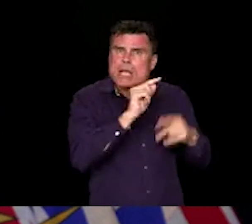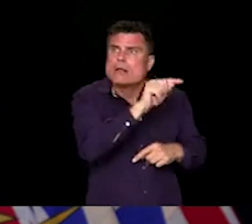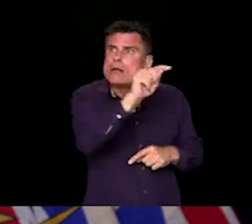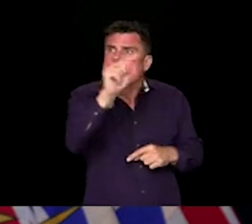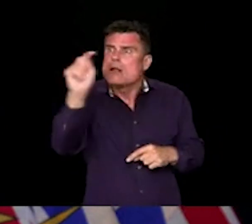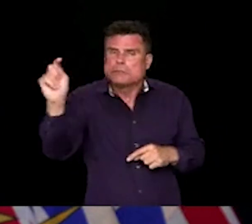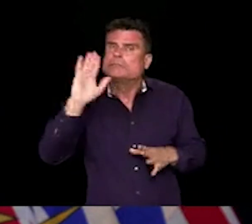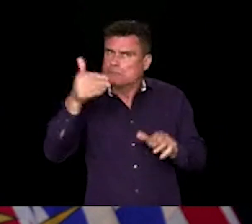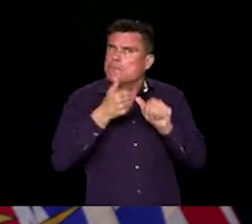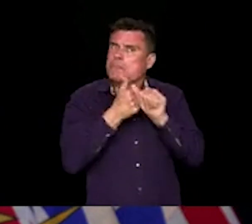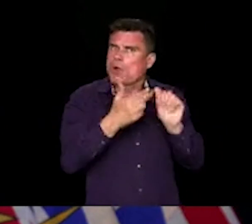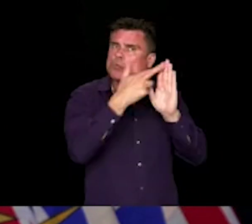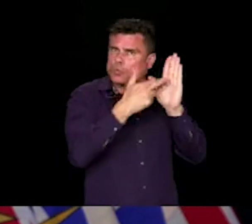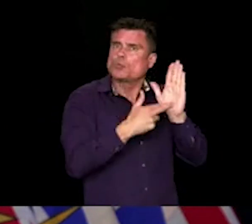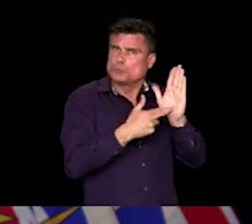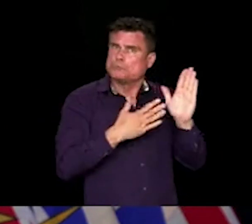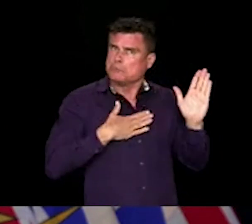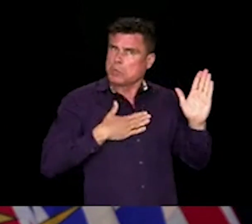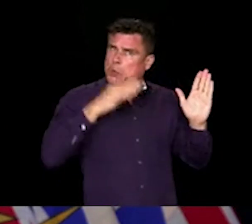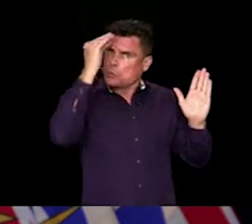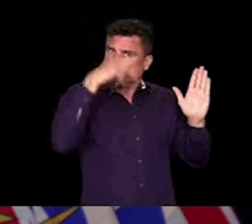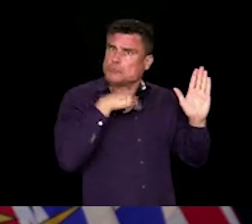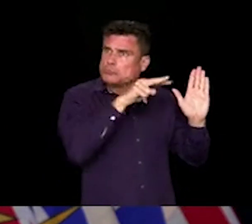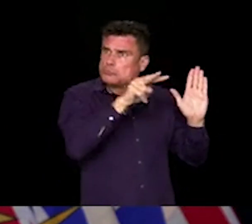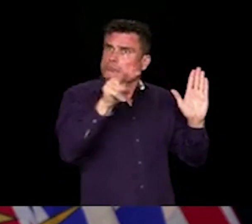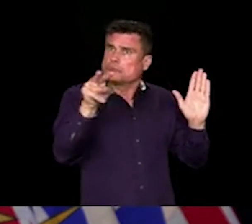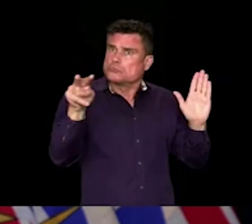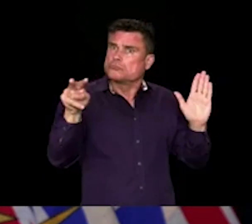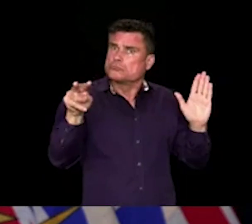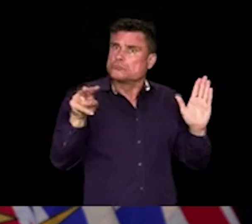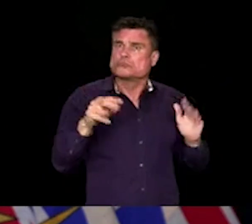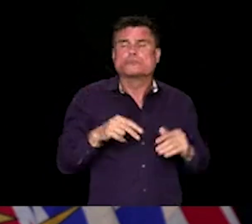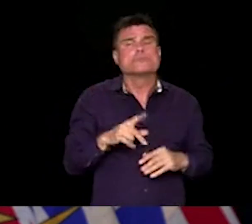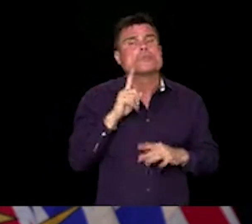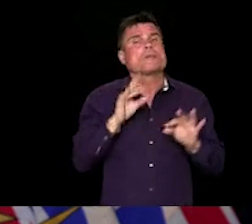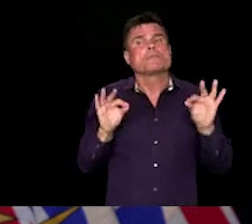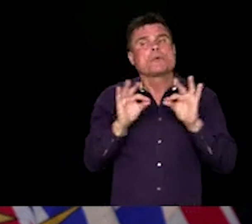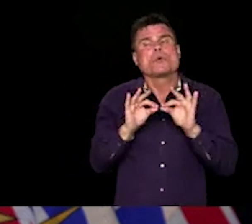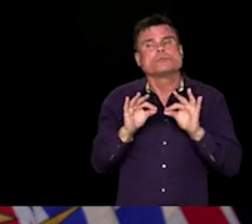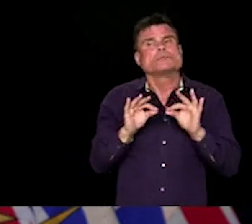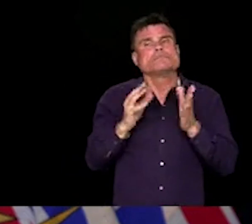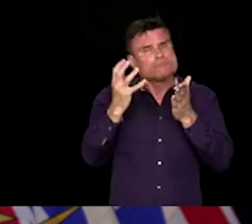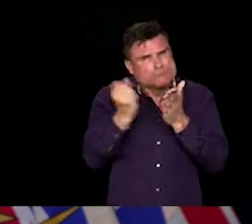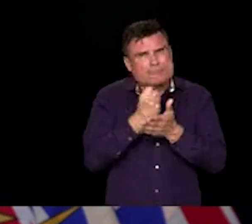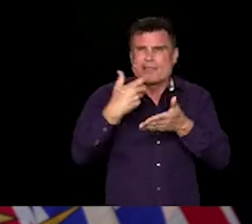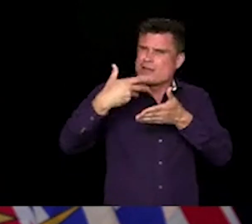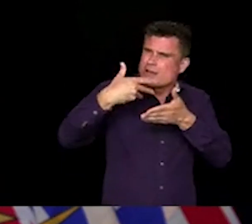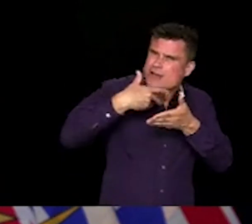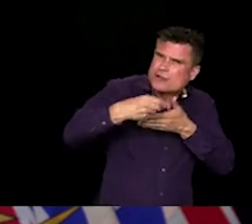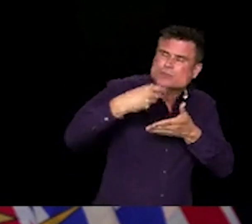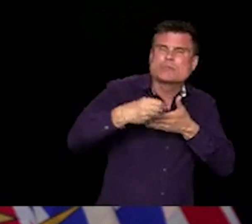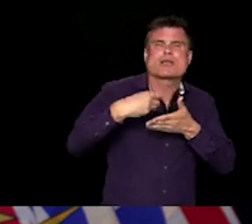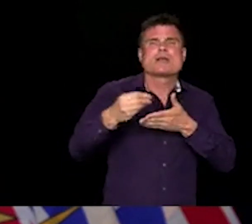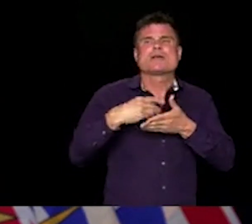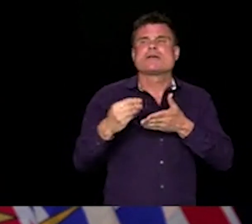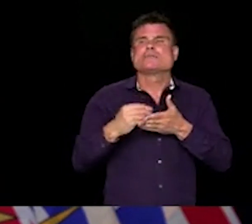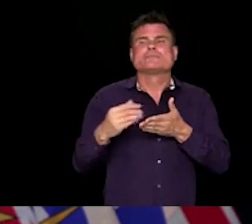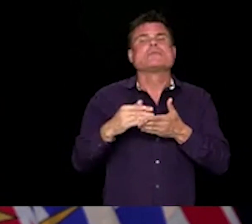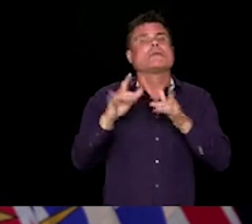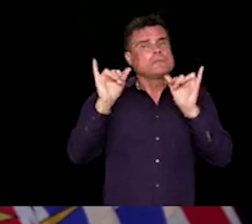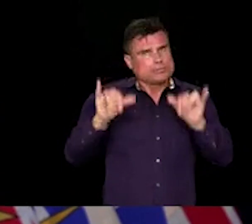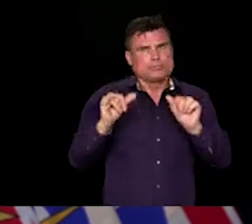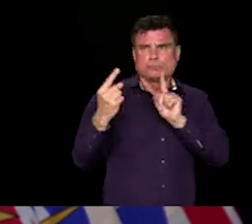coming days and months, to be able to go outside, to be social with each other, but to maintain those